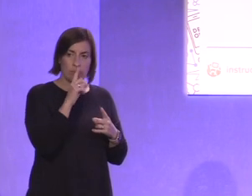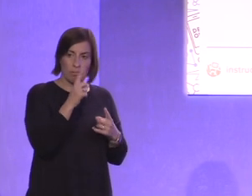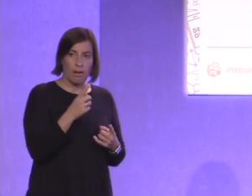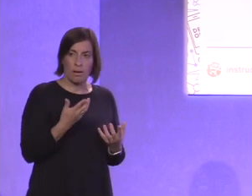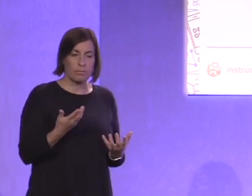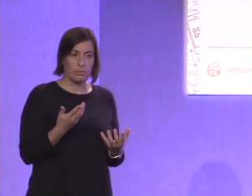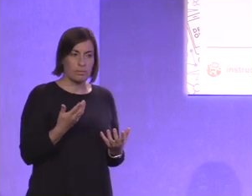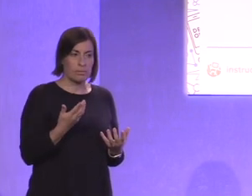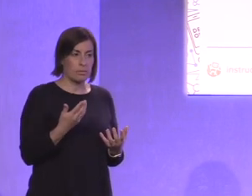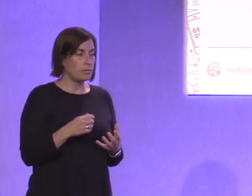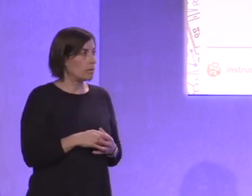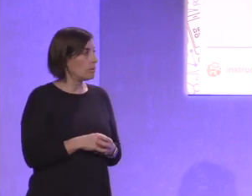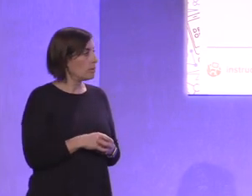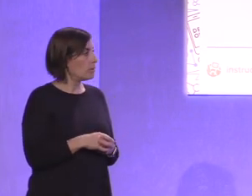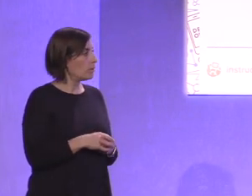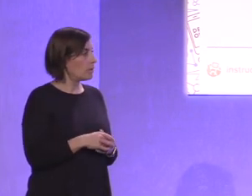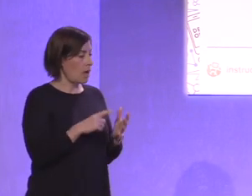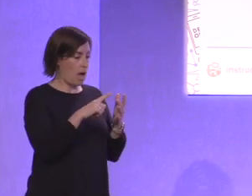hit that.